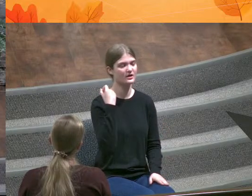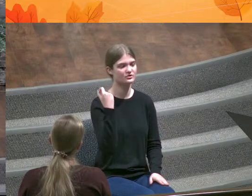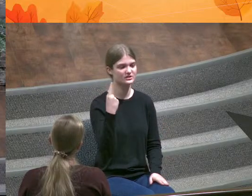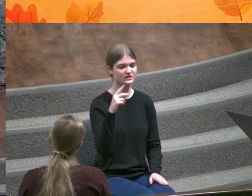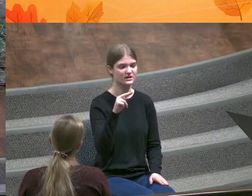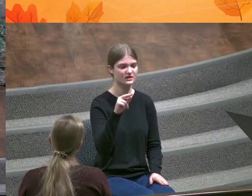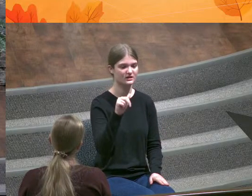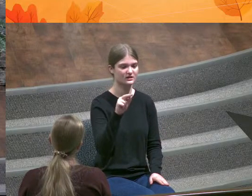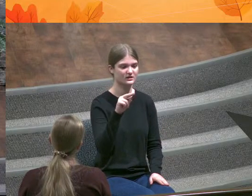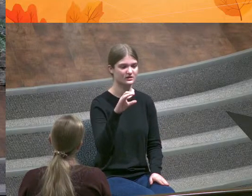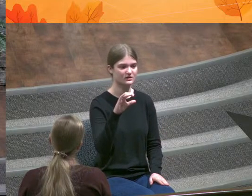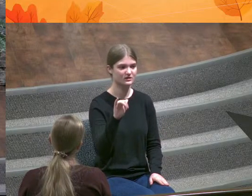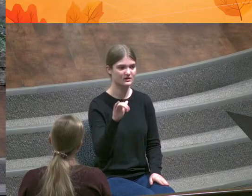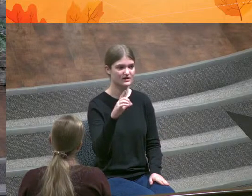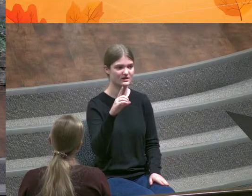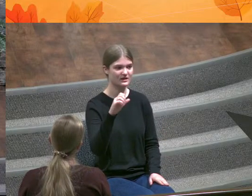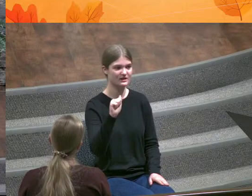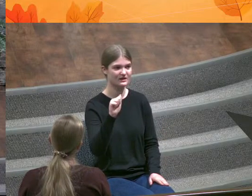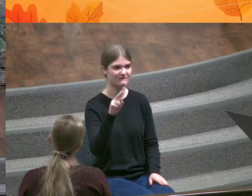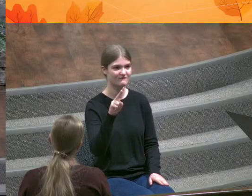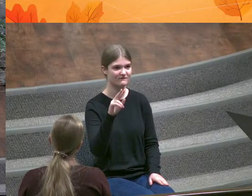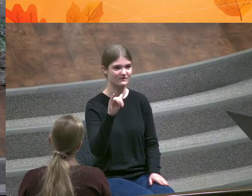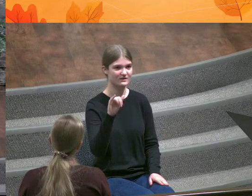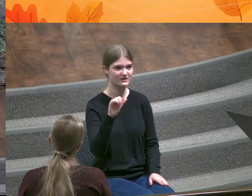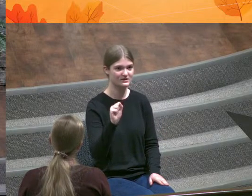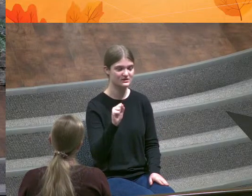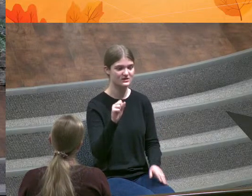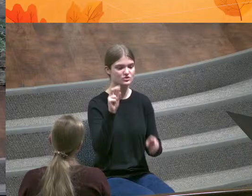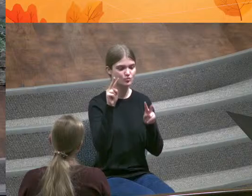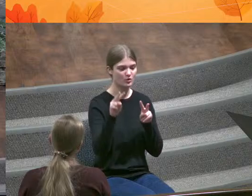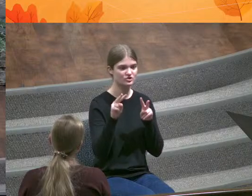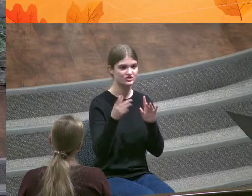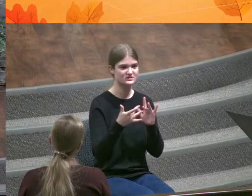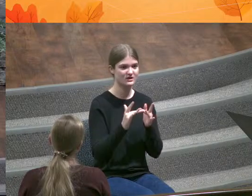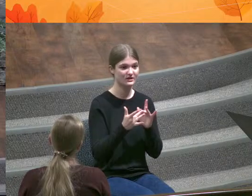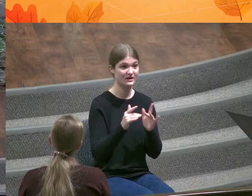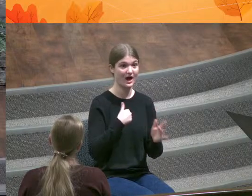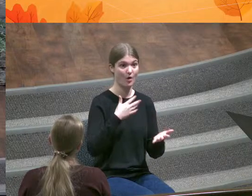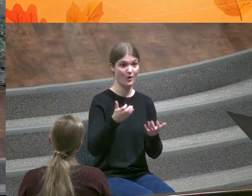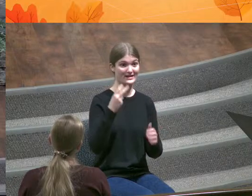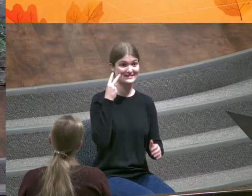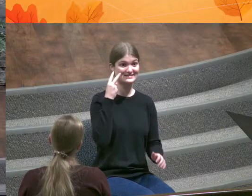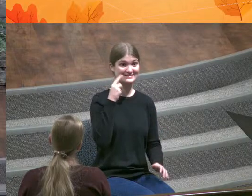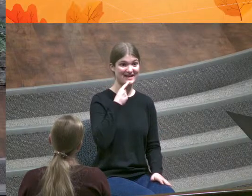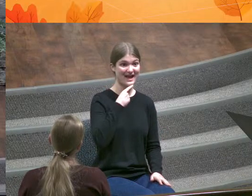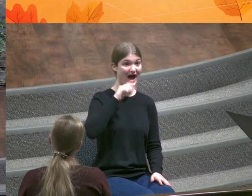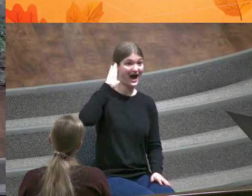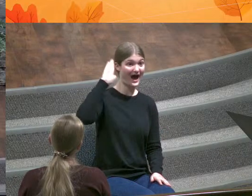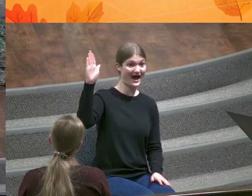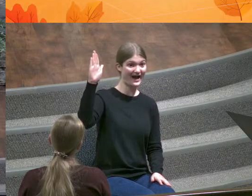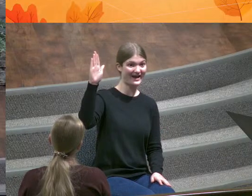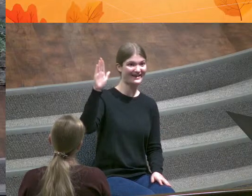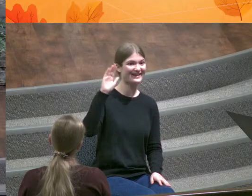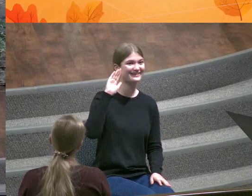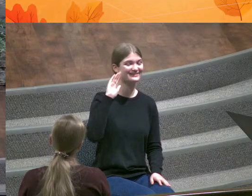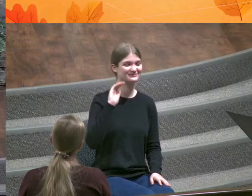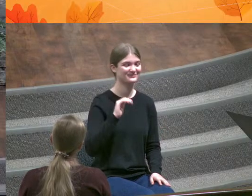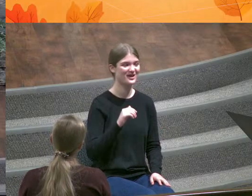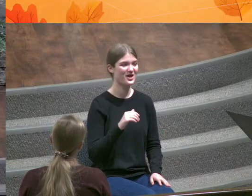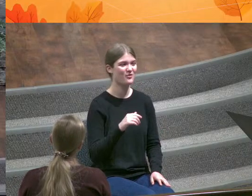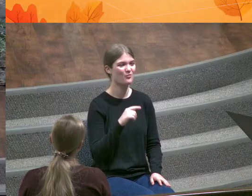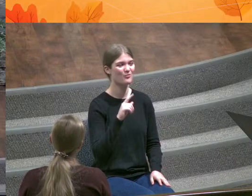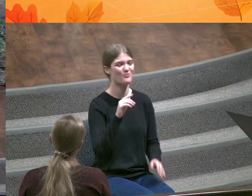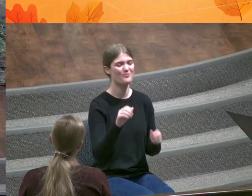Nancy Davis is watching this online. I want to say Hi, Nancy Davis. Hello to Nancy Davis. One of